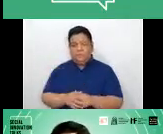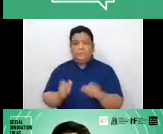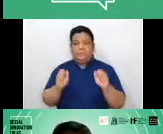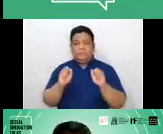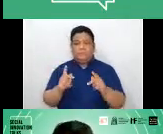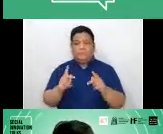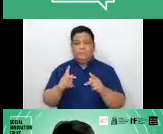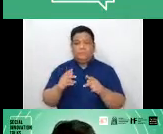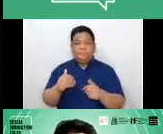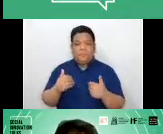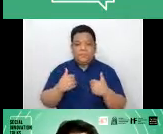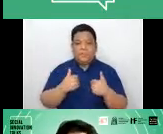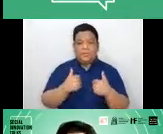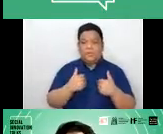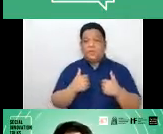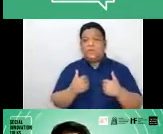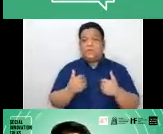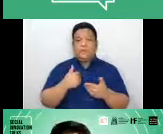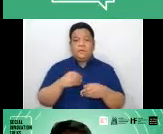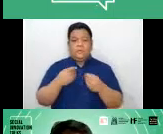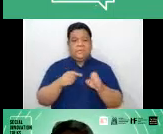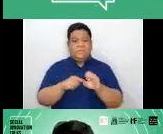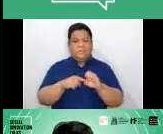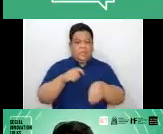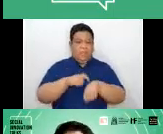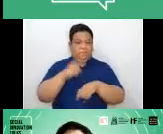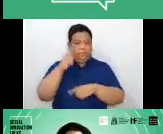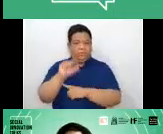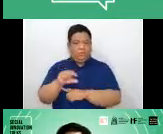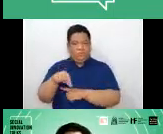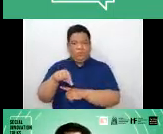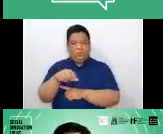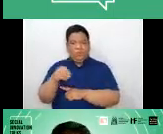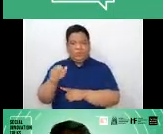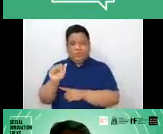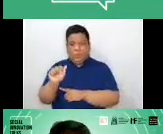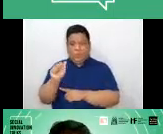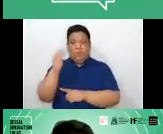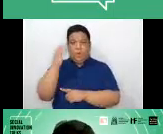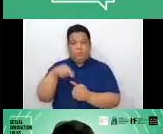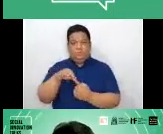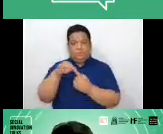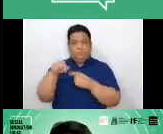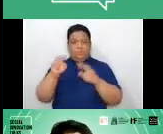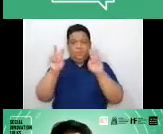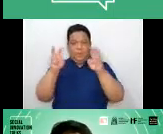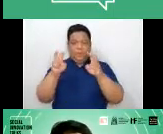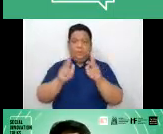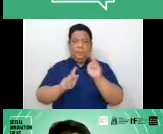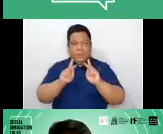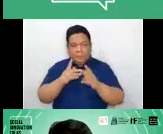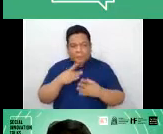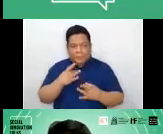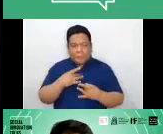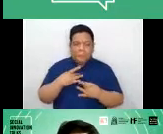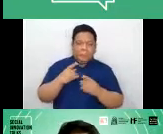be allotting extra time to our Q&A portion, especially for this kind of topic, because it really gets people's gears going when